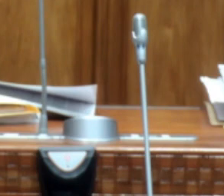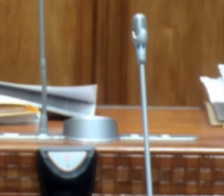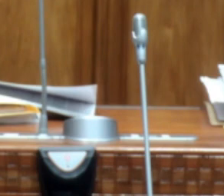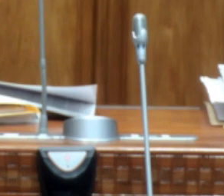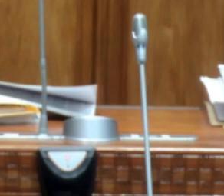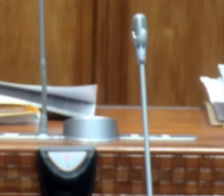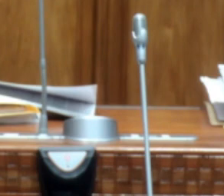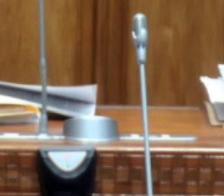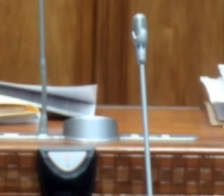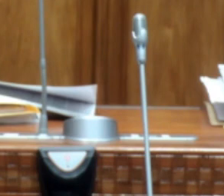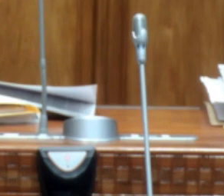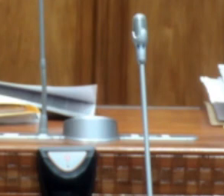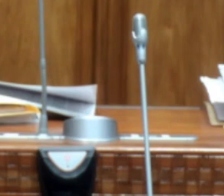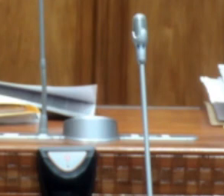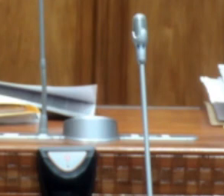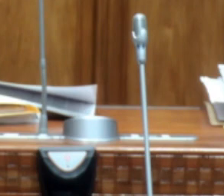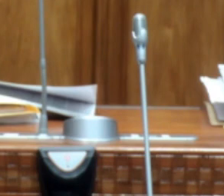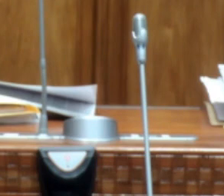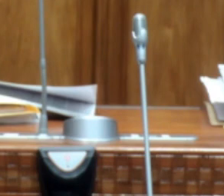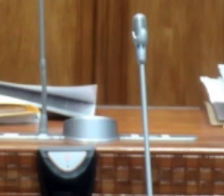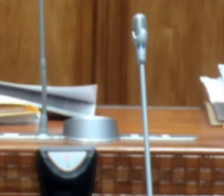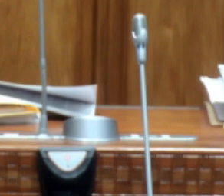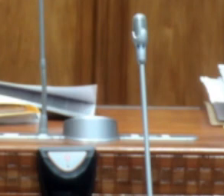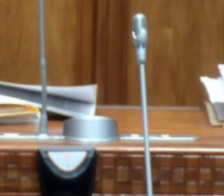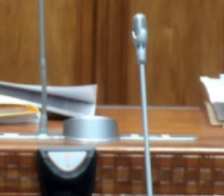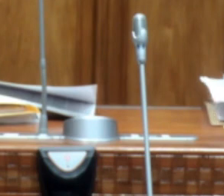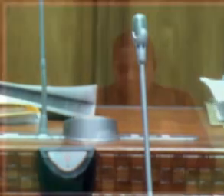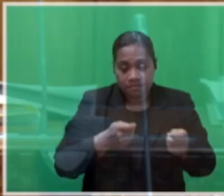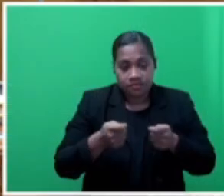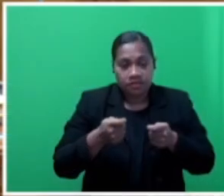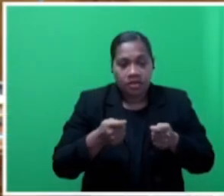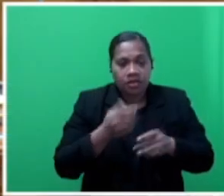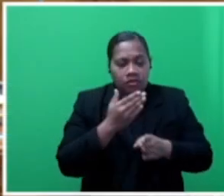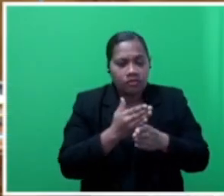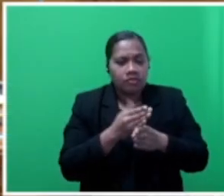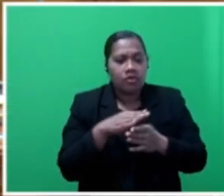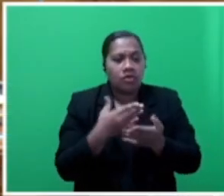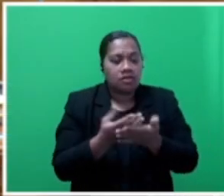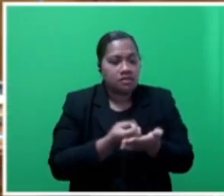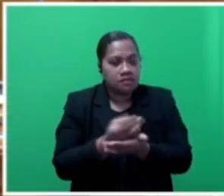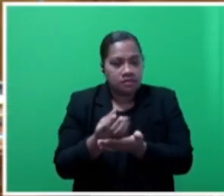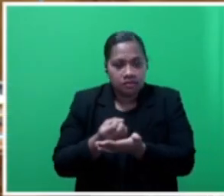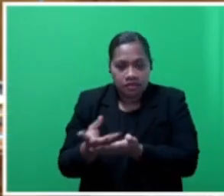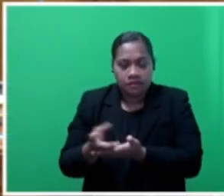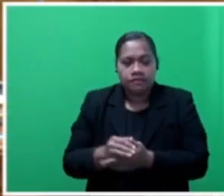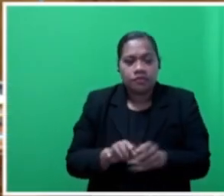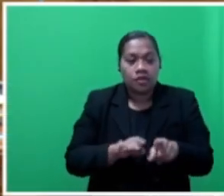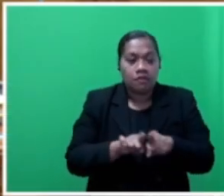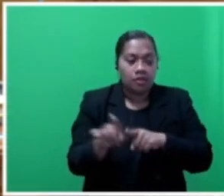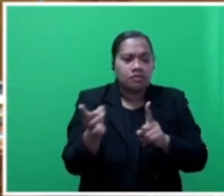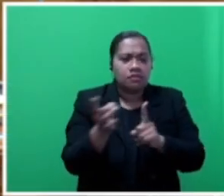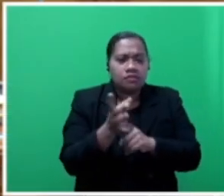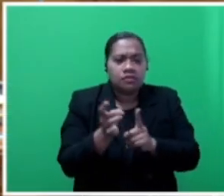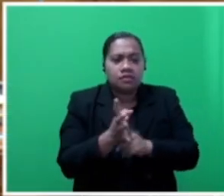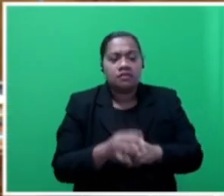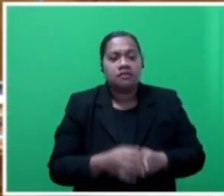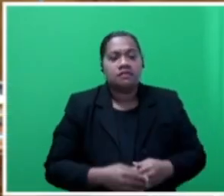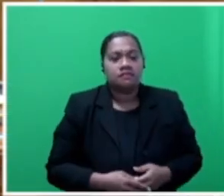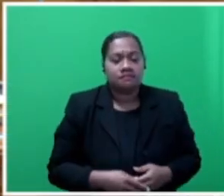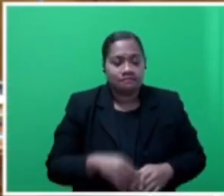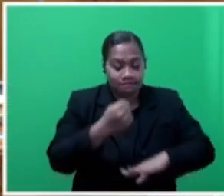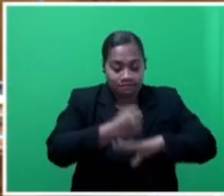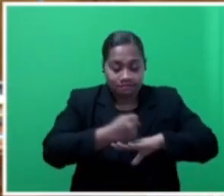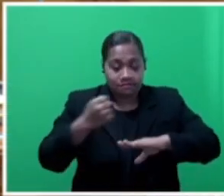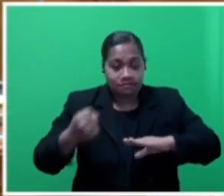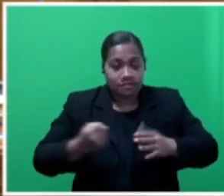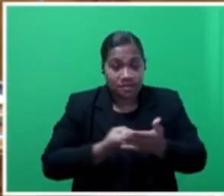revenue and prudently managing operational expenditure. Most importantly, a large share of government expenditure will